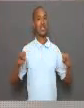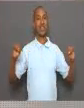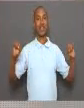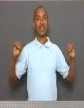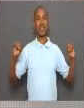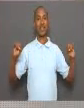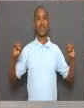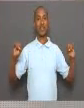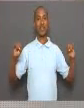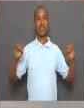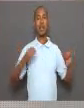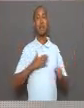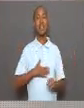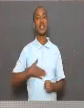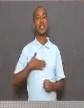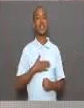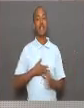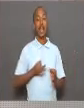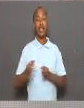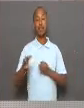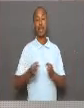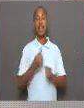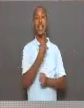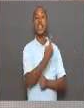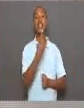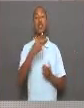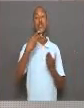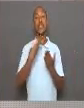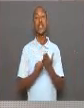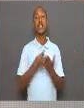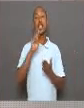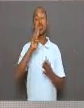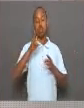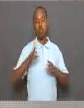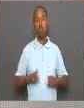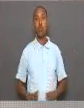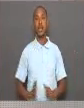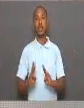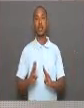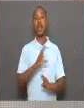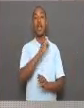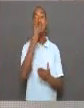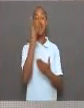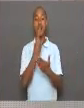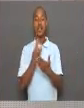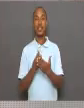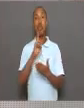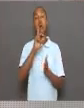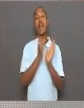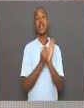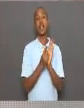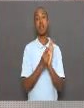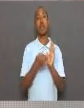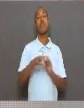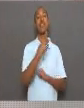classified. Please explain each of these two methods and list one example